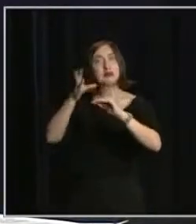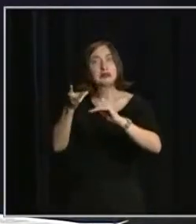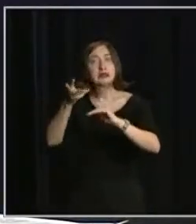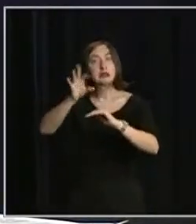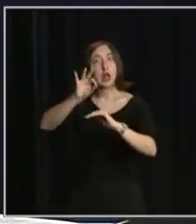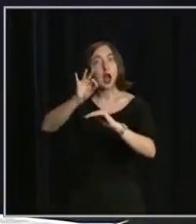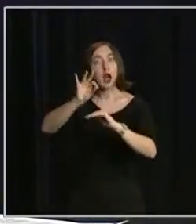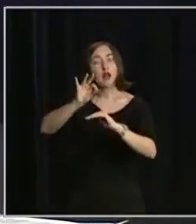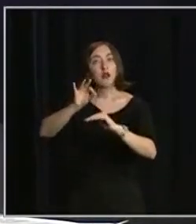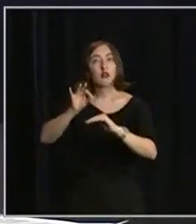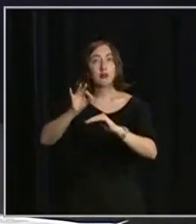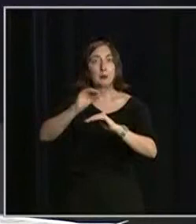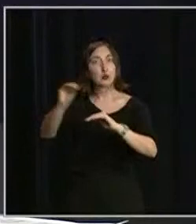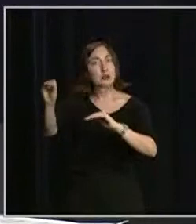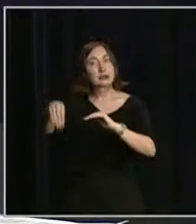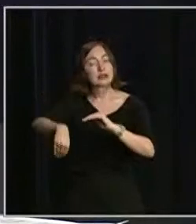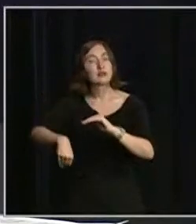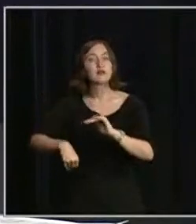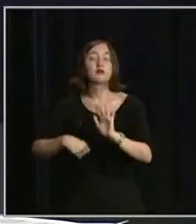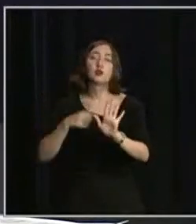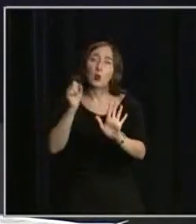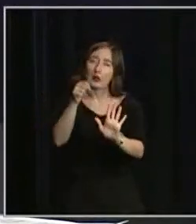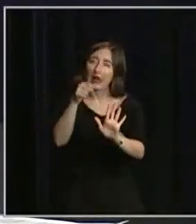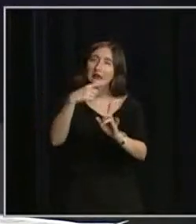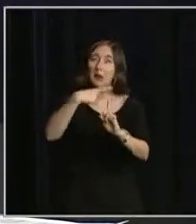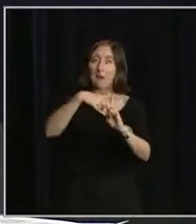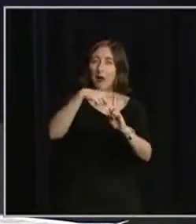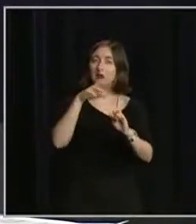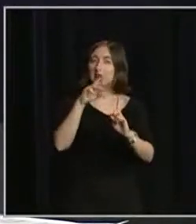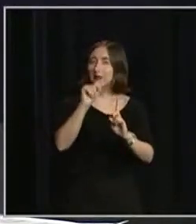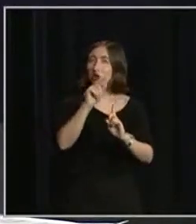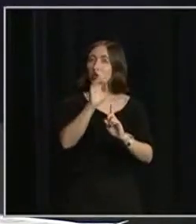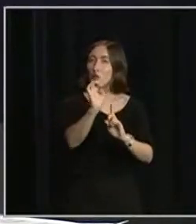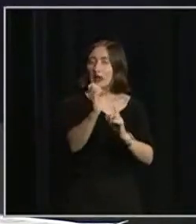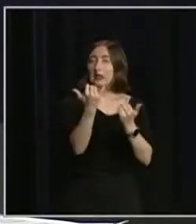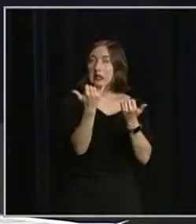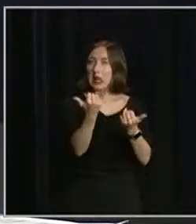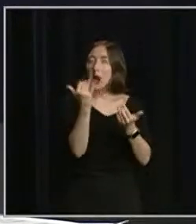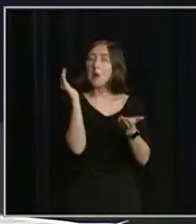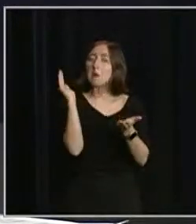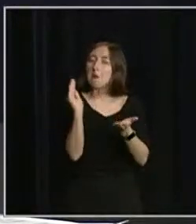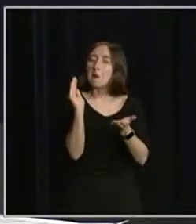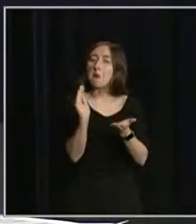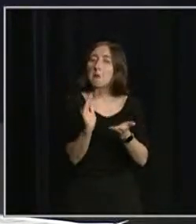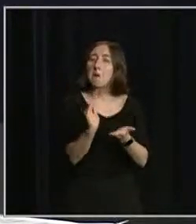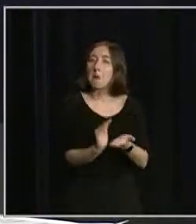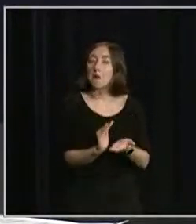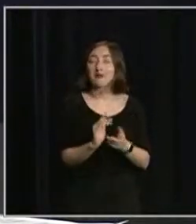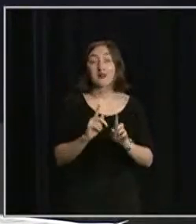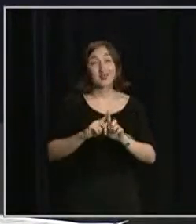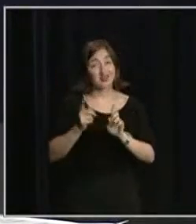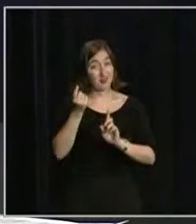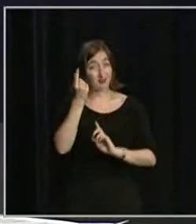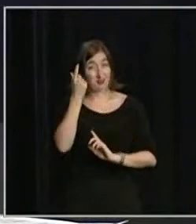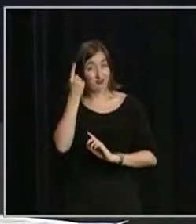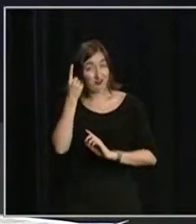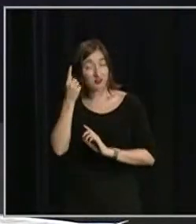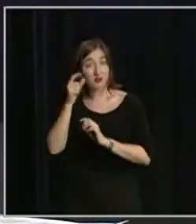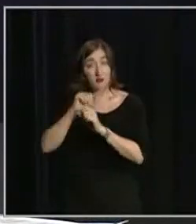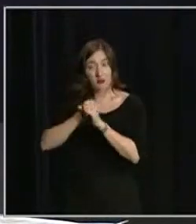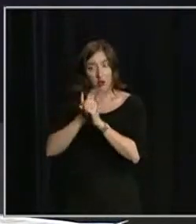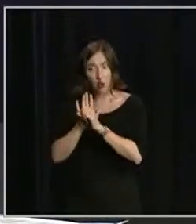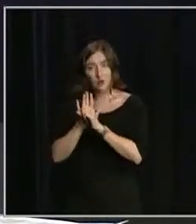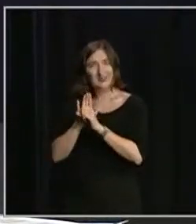more and they're beginning to test in school. So that percentage will go down, but the cases per 10,000 had